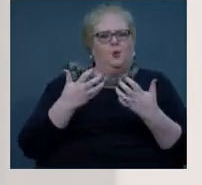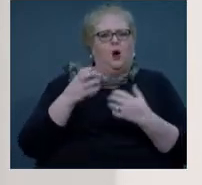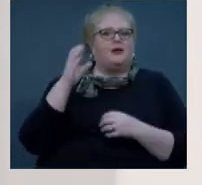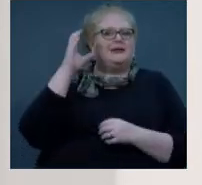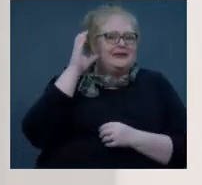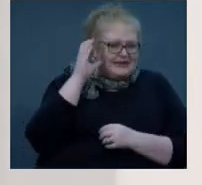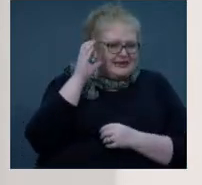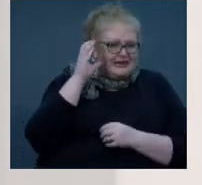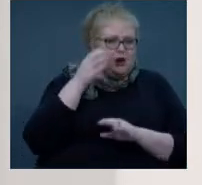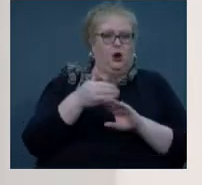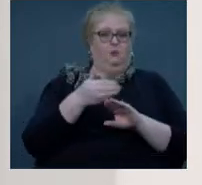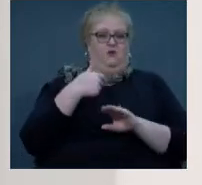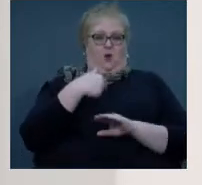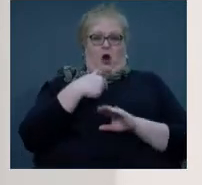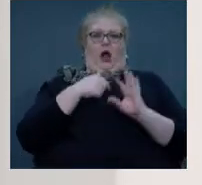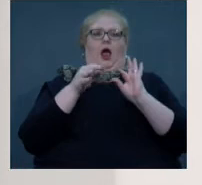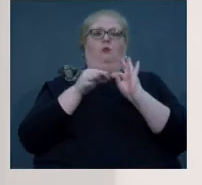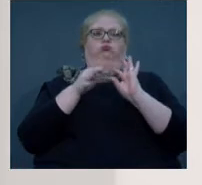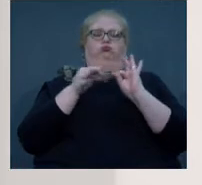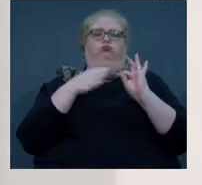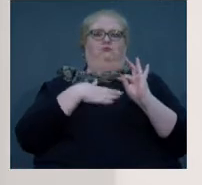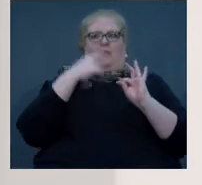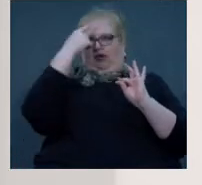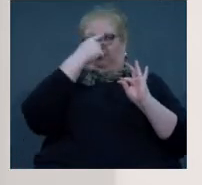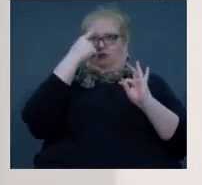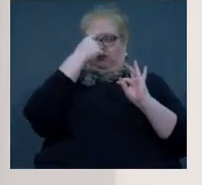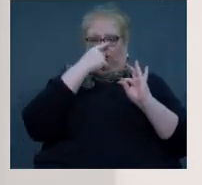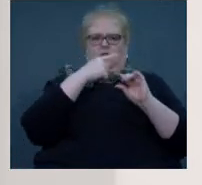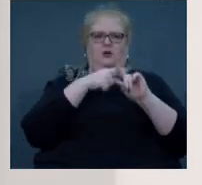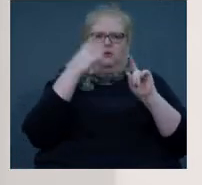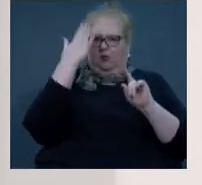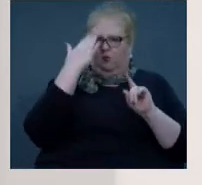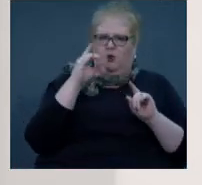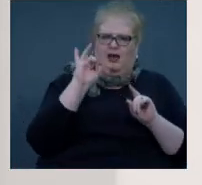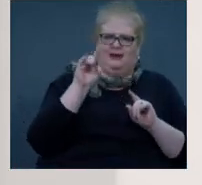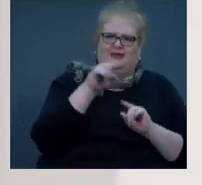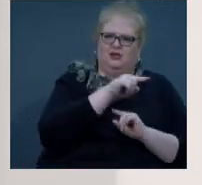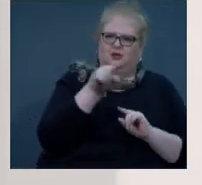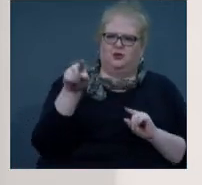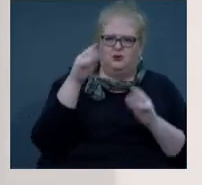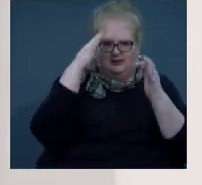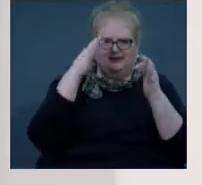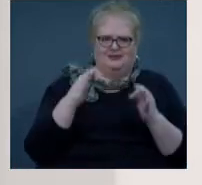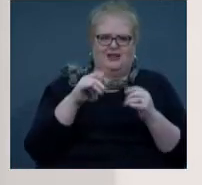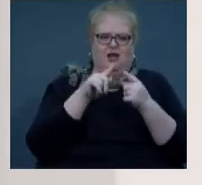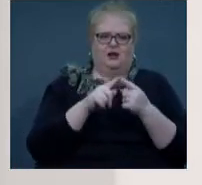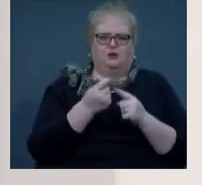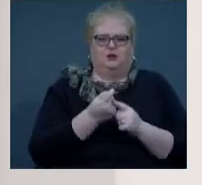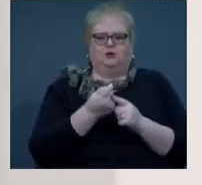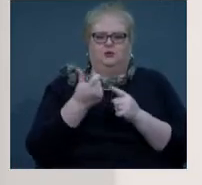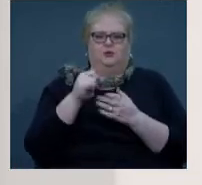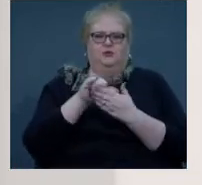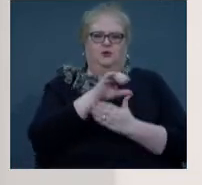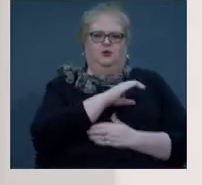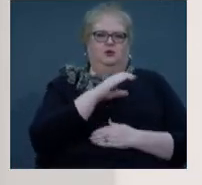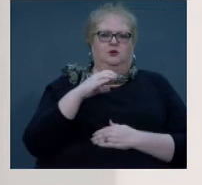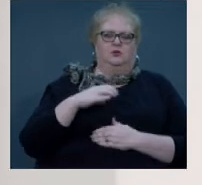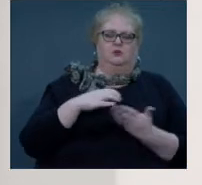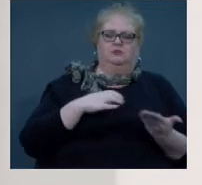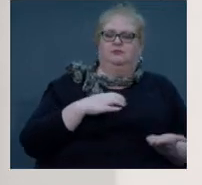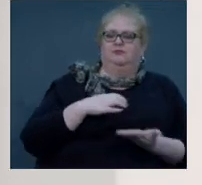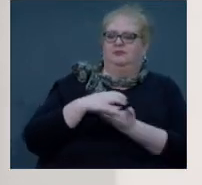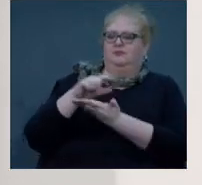what I think about it, why did you all decide to do away with your standing committees? We'll defer to the legal for